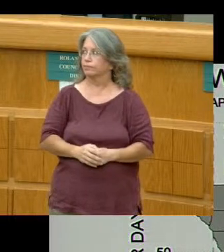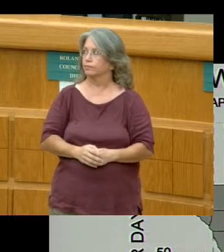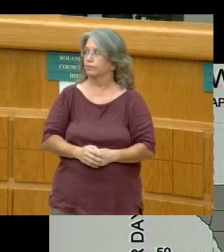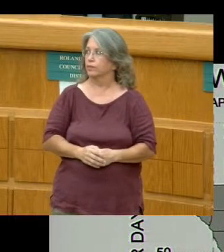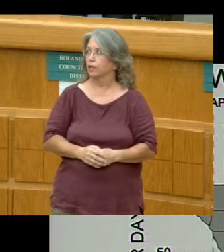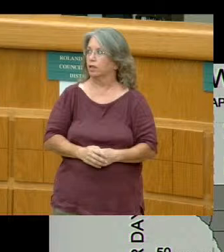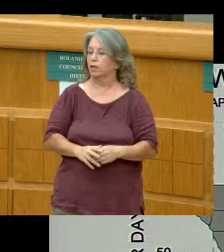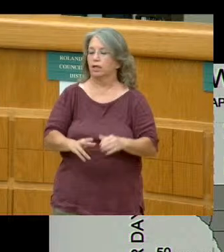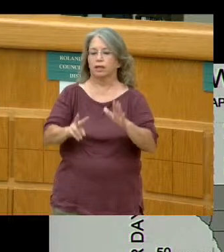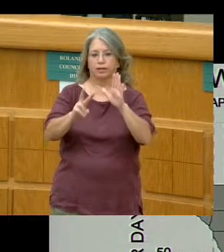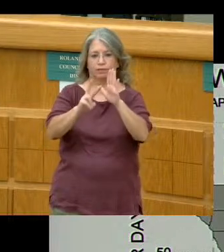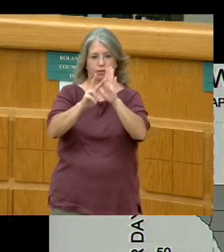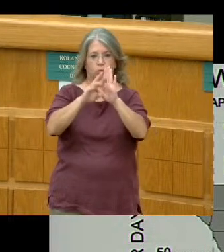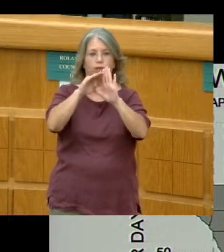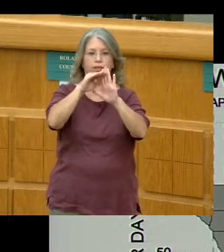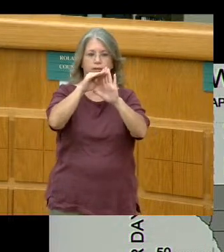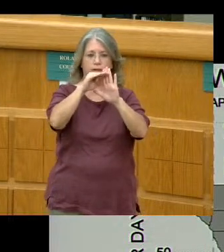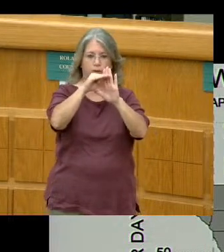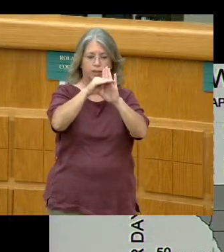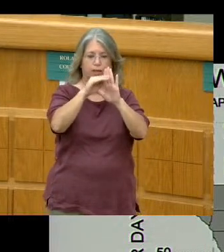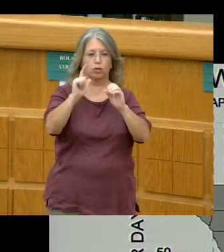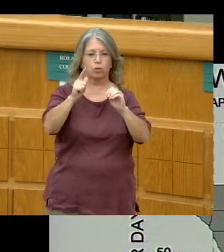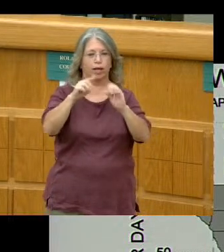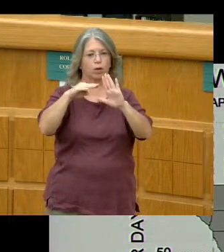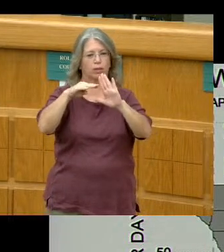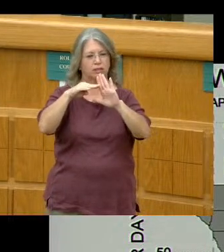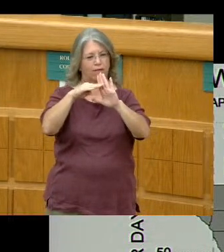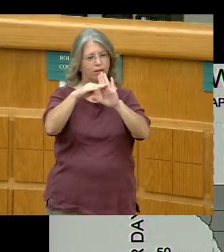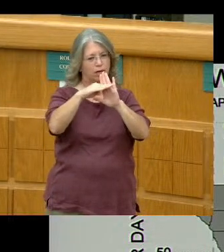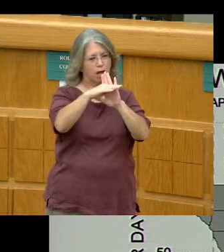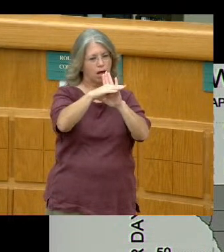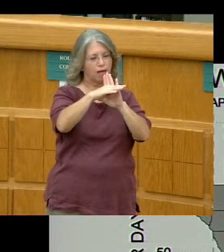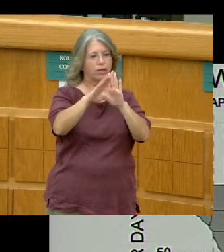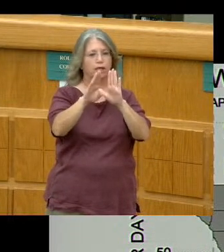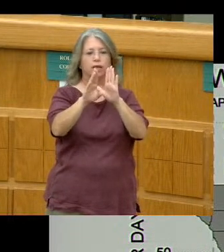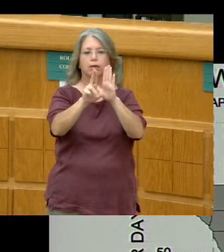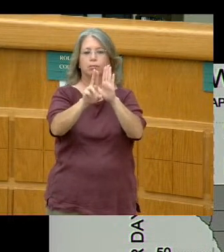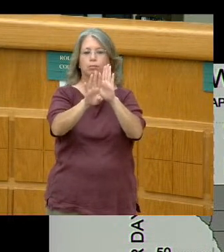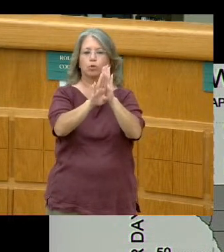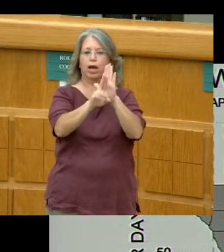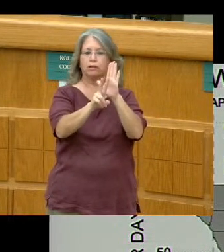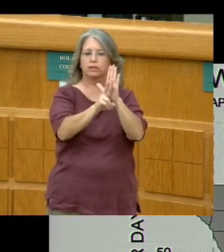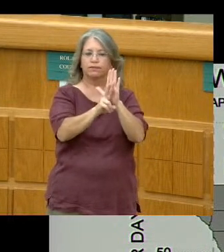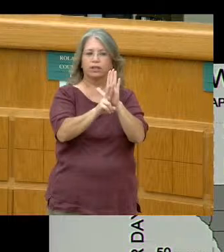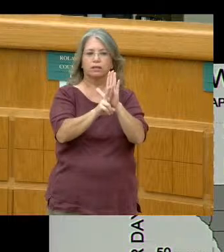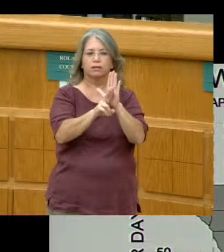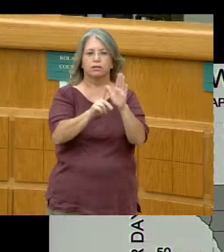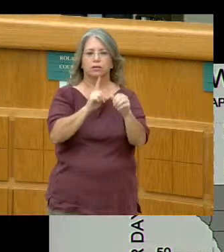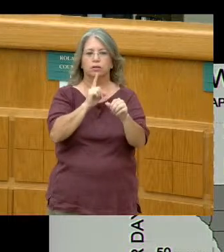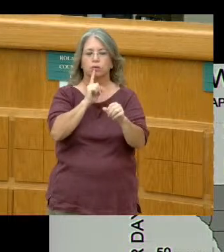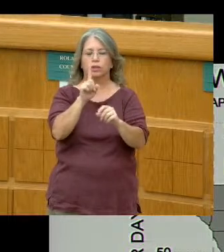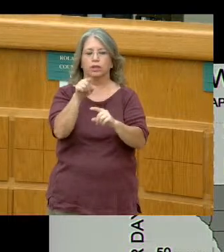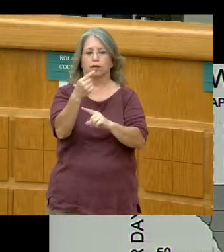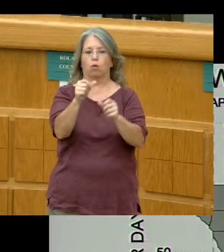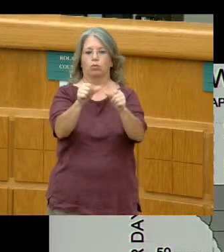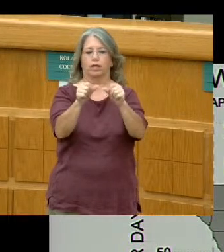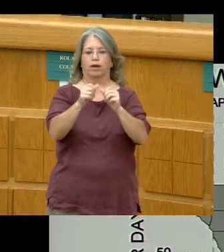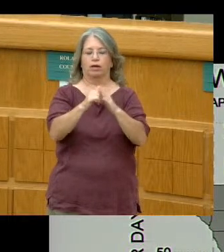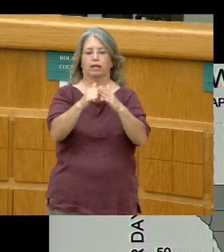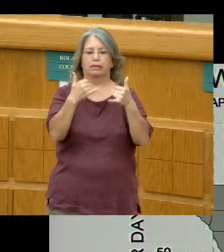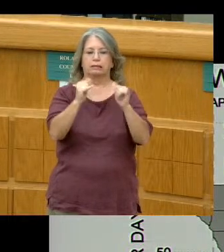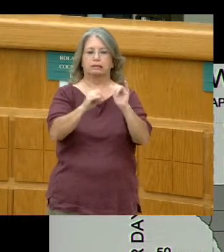Victoria going down, Laredo leveling off, and Brownsville is really the only area that's really still going up on